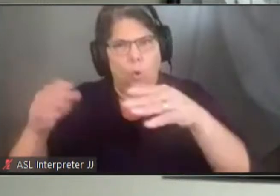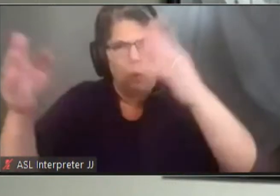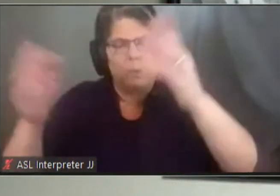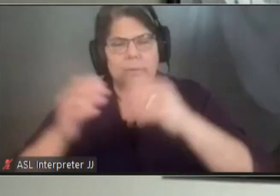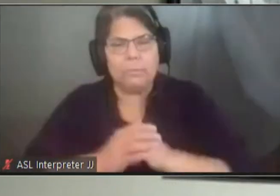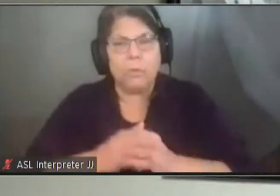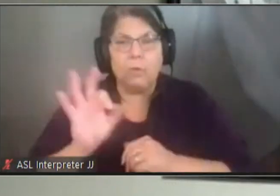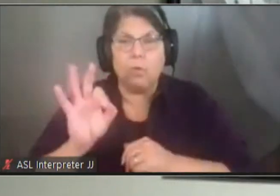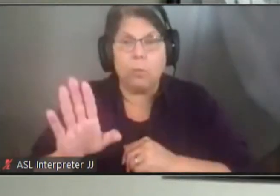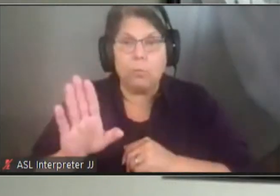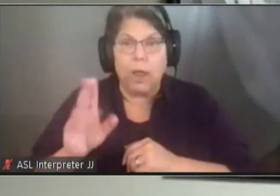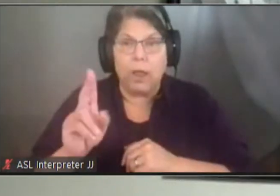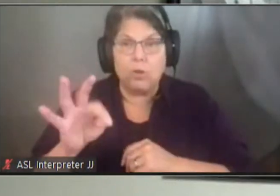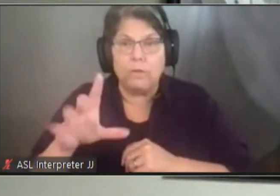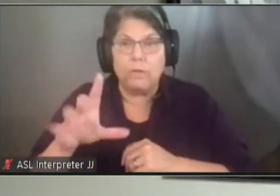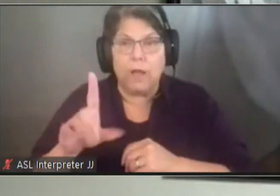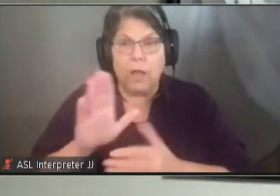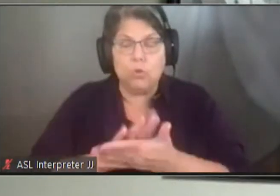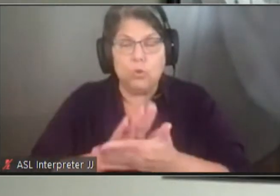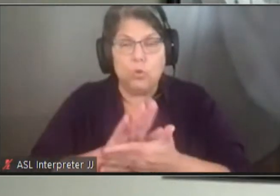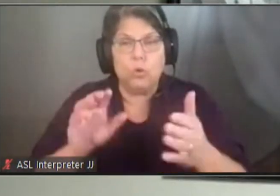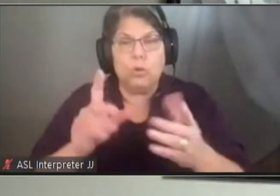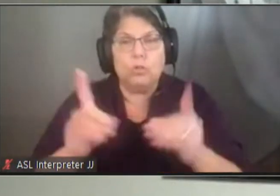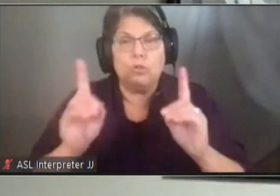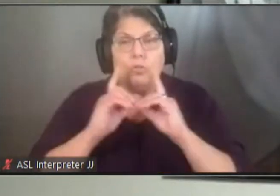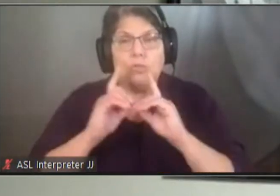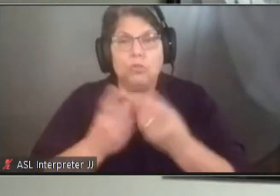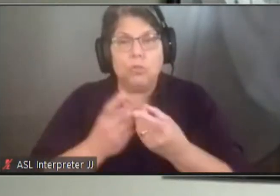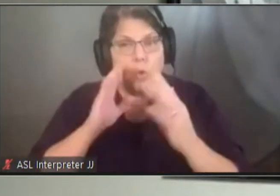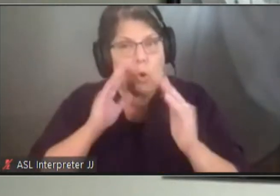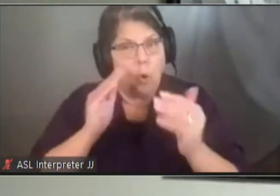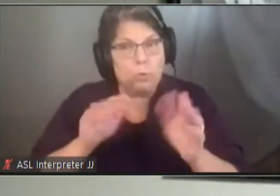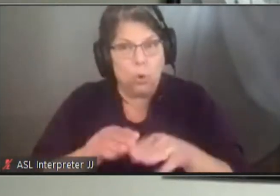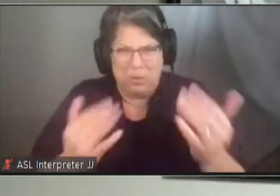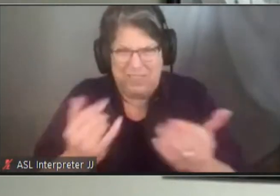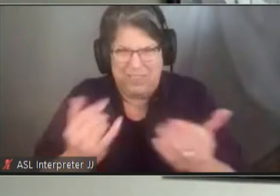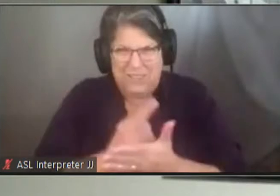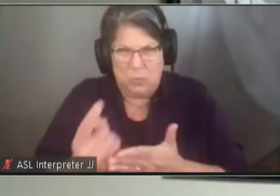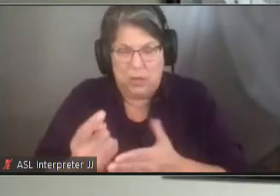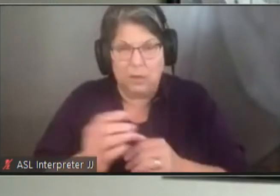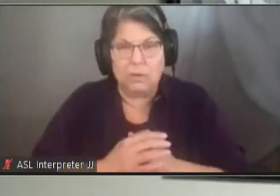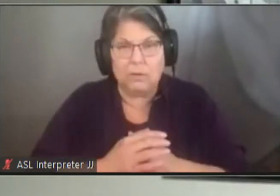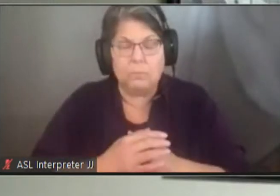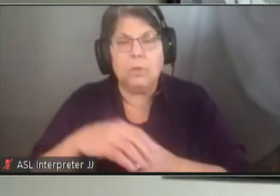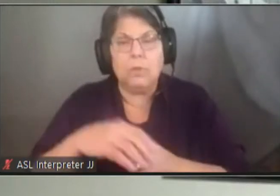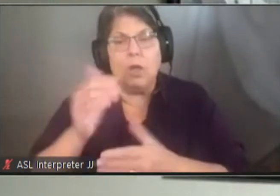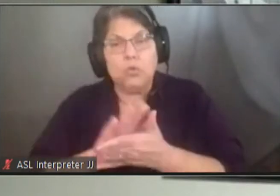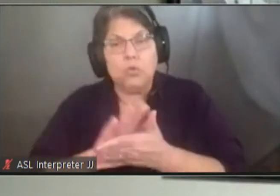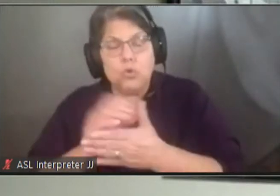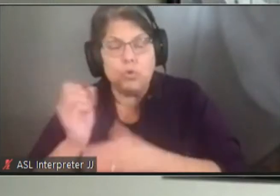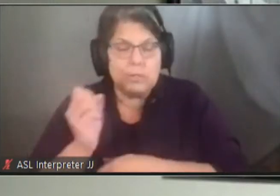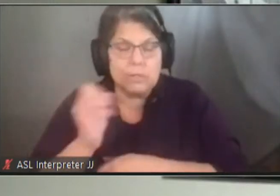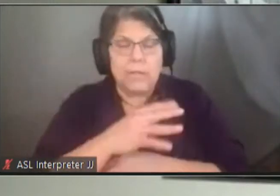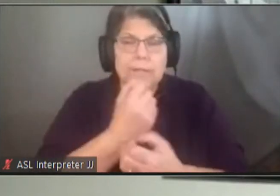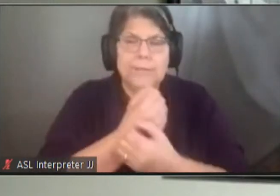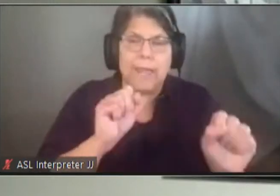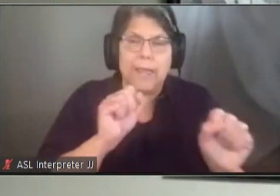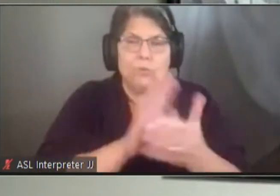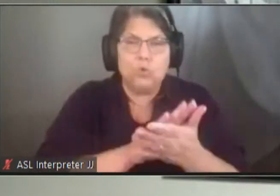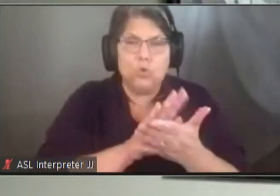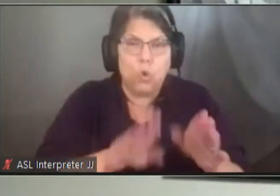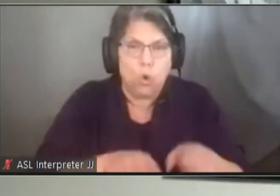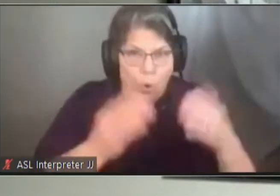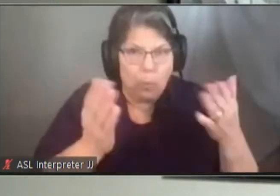Unified School District plans to open this coming week. Other schools are sending in their safe school opening plans. Middle and